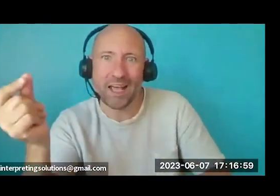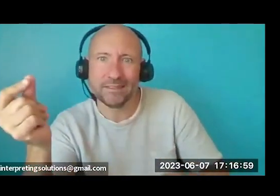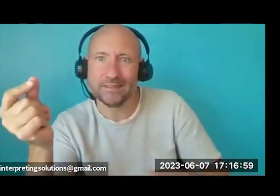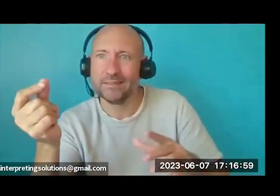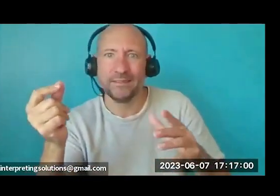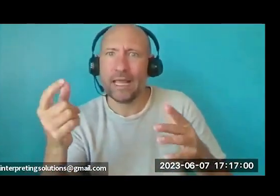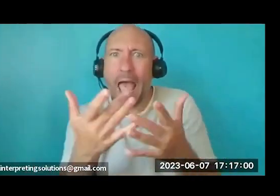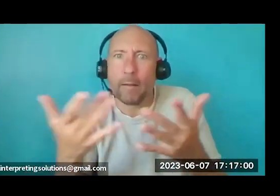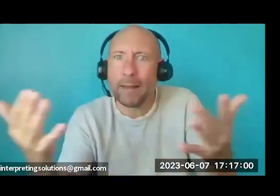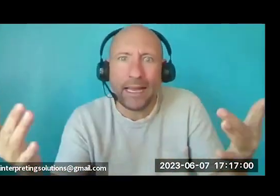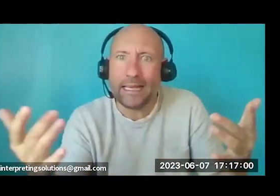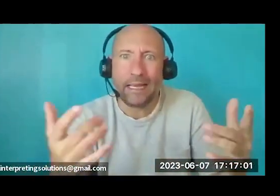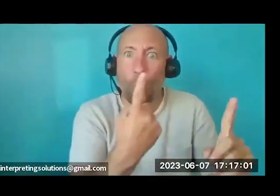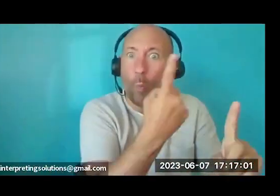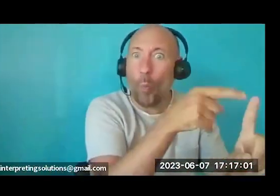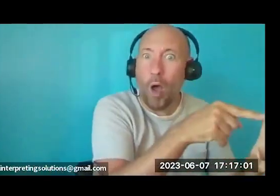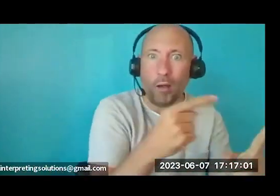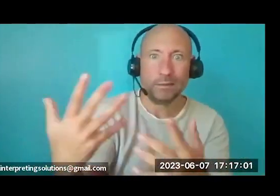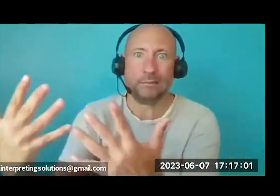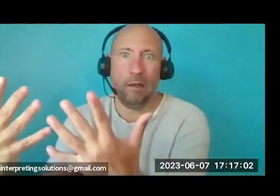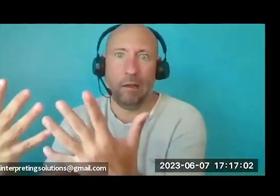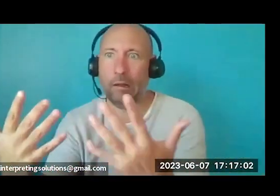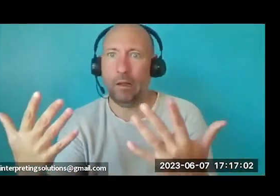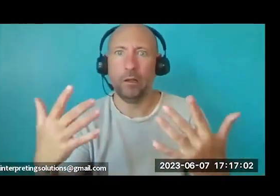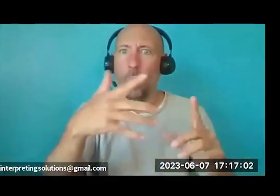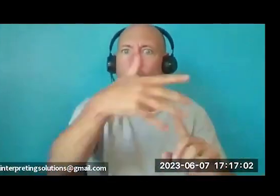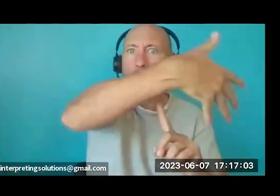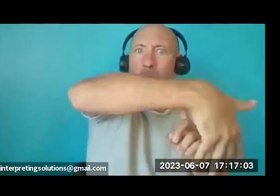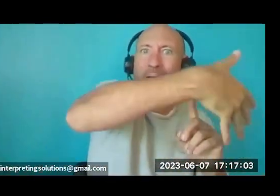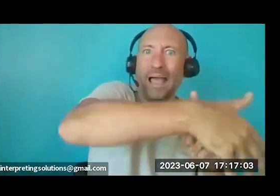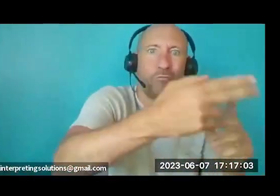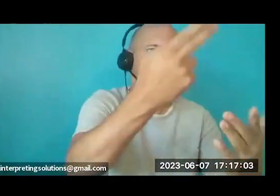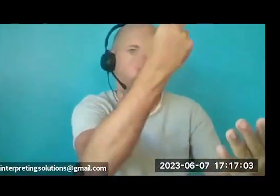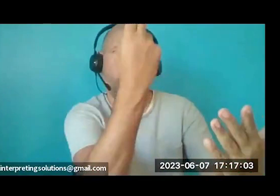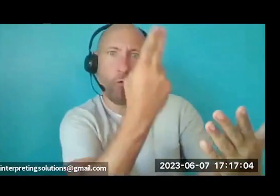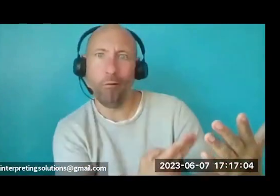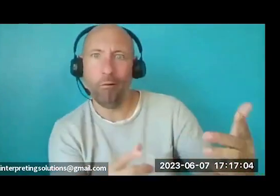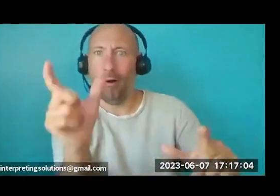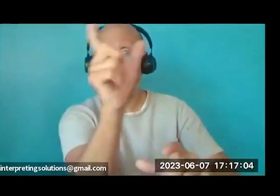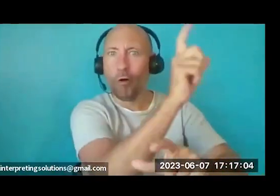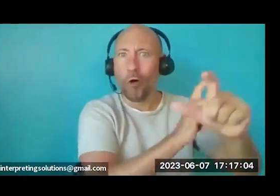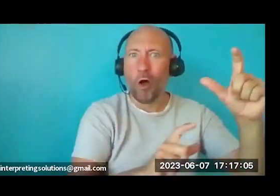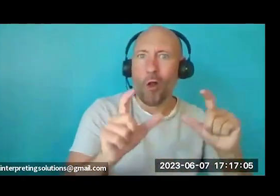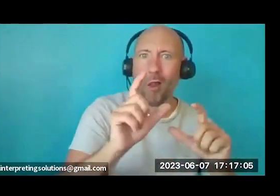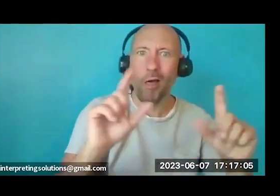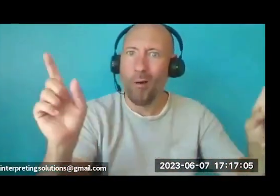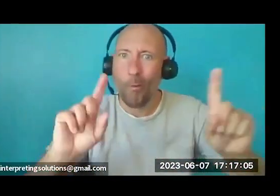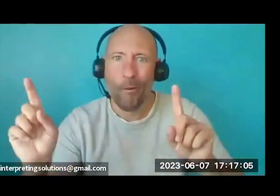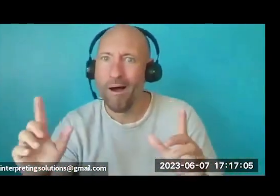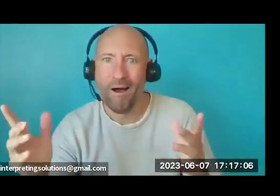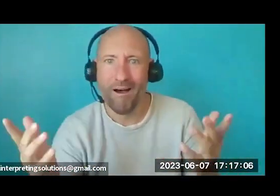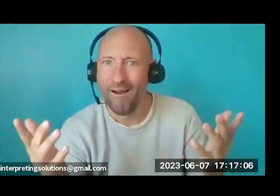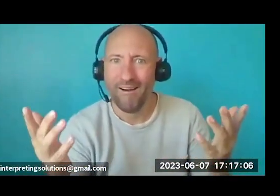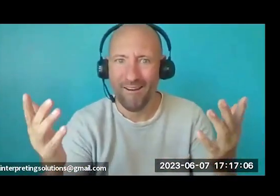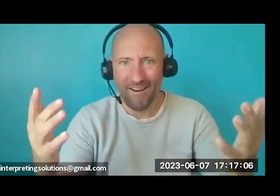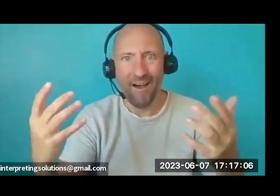dancers, but there's also the presence of stage design, costumes and colors versus a bare and achromatic sense scene, as well as the